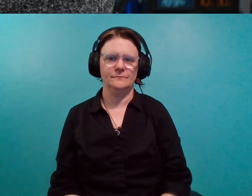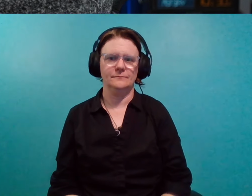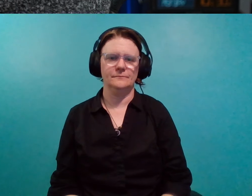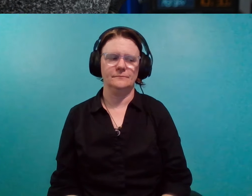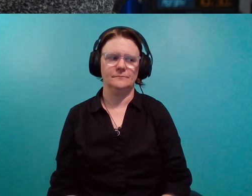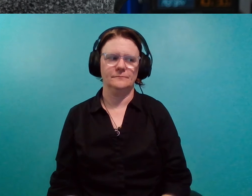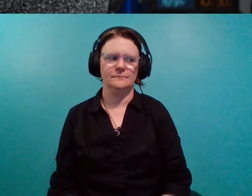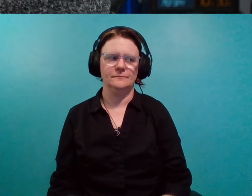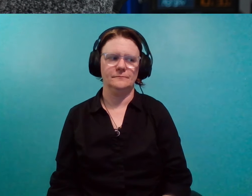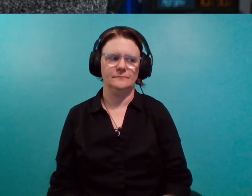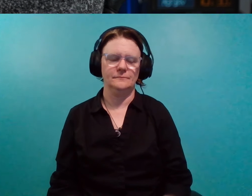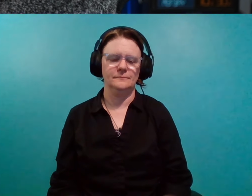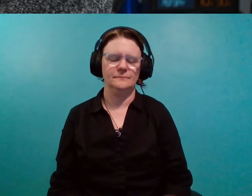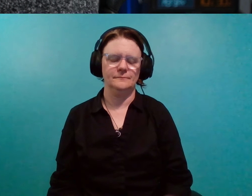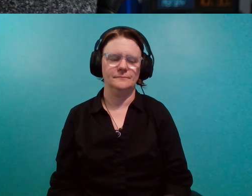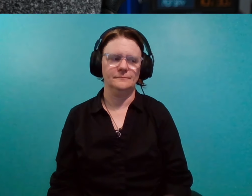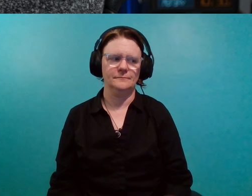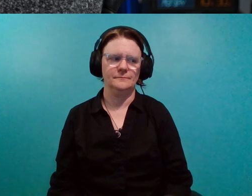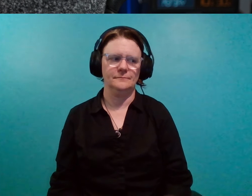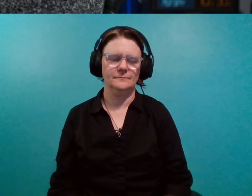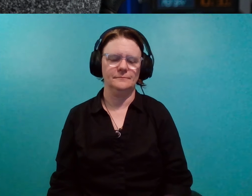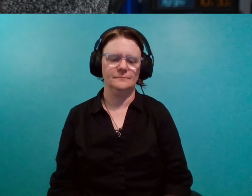individual is,